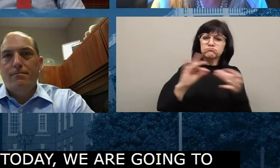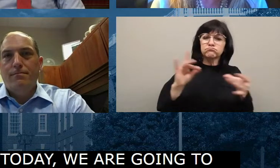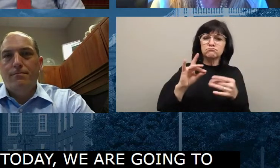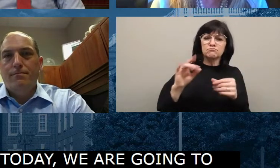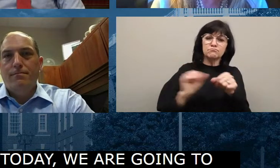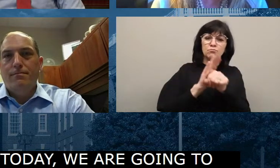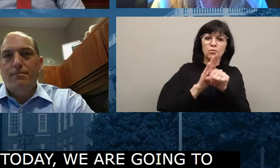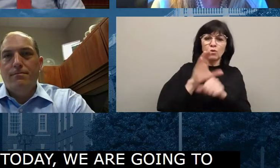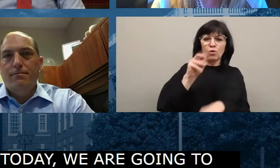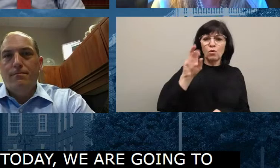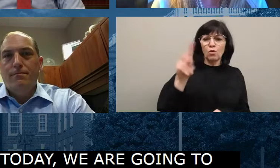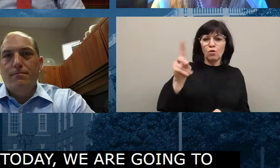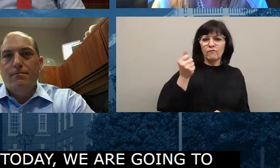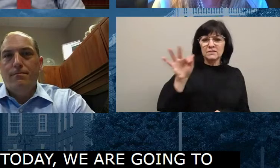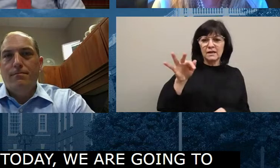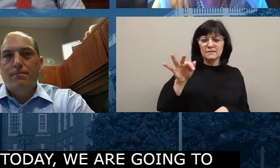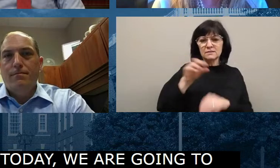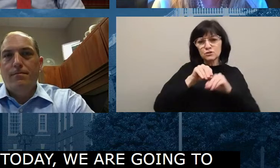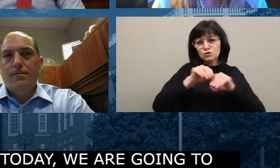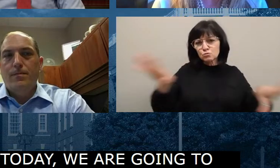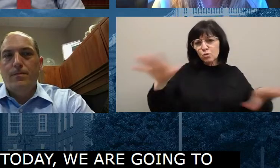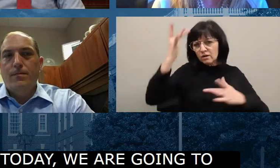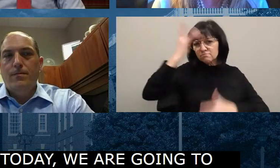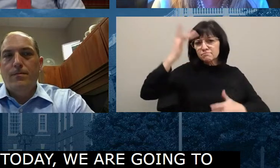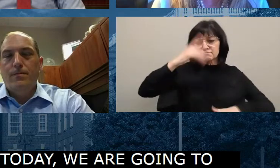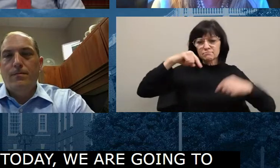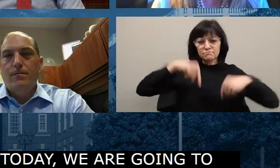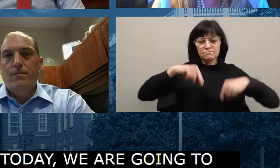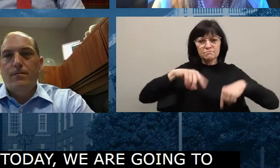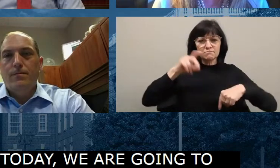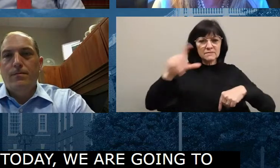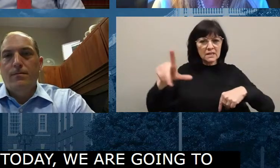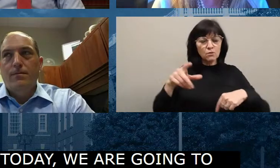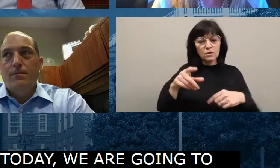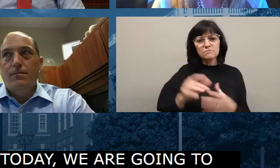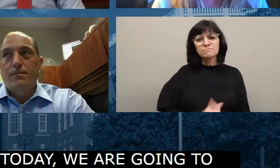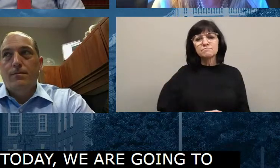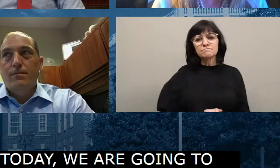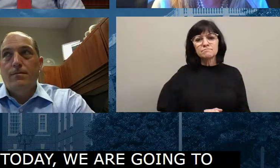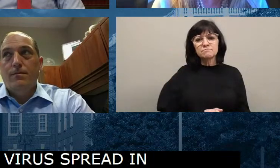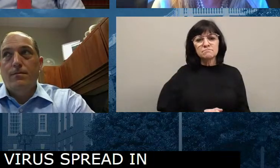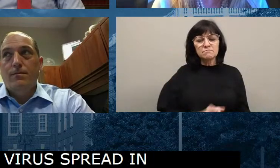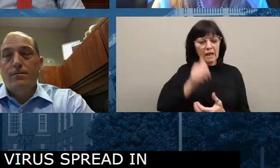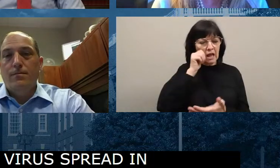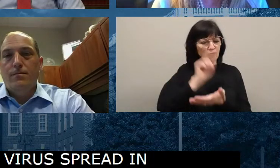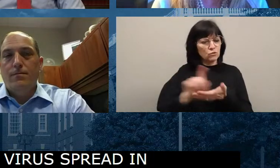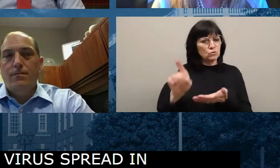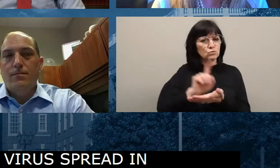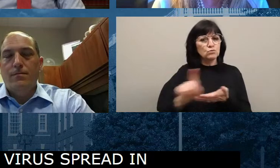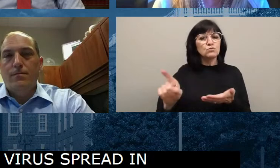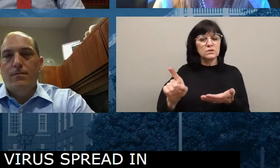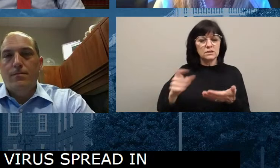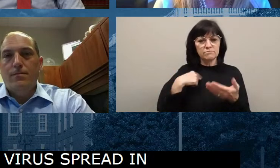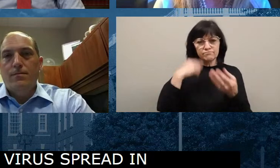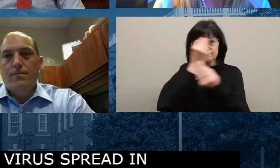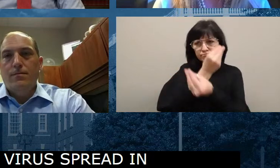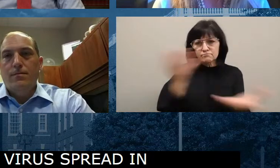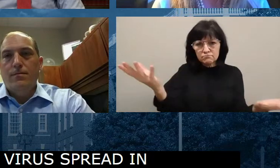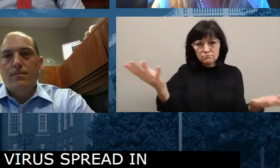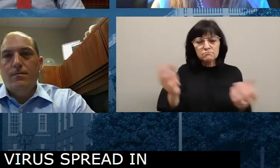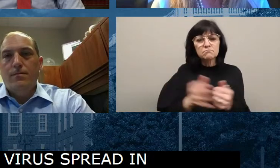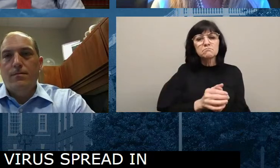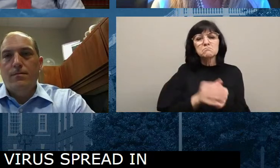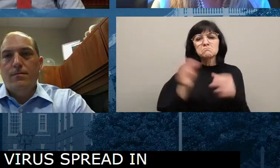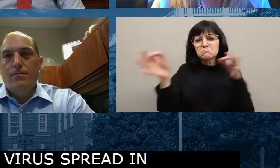in Delaware, give you a little data update as we do each week. We'll report on our vaccination